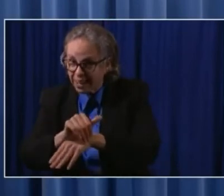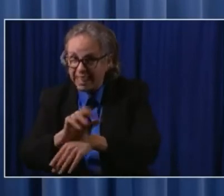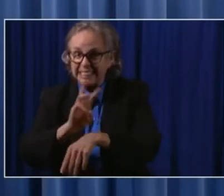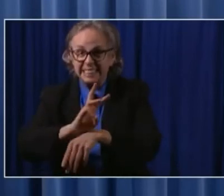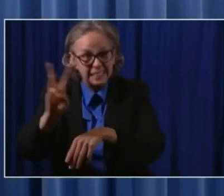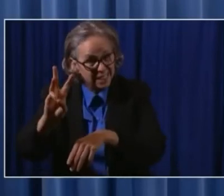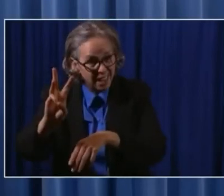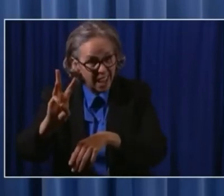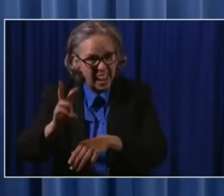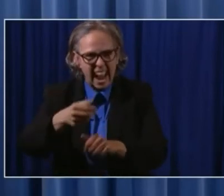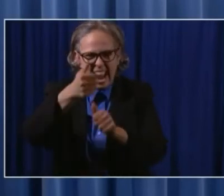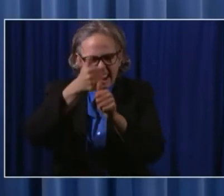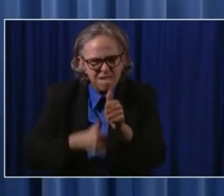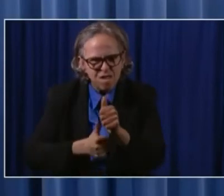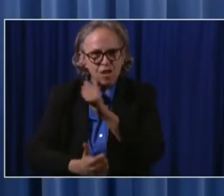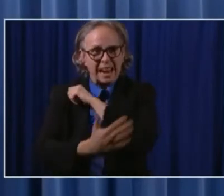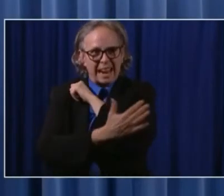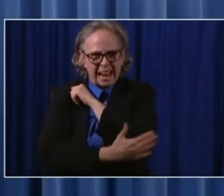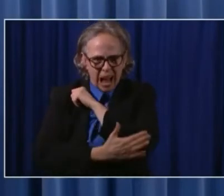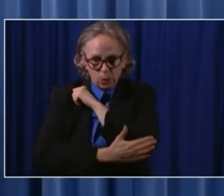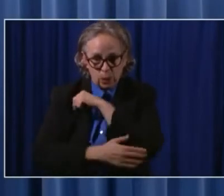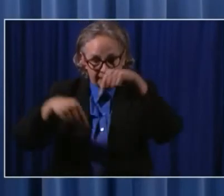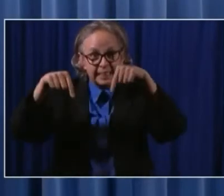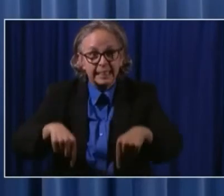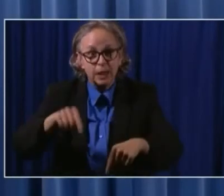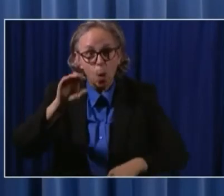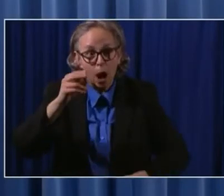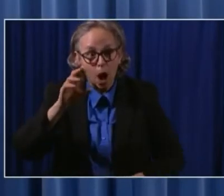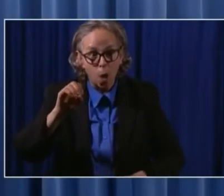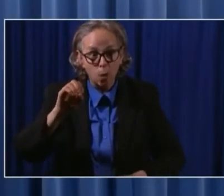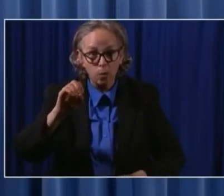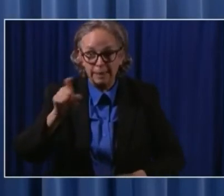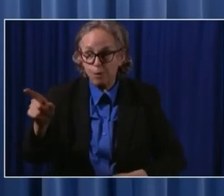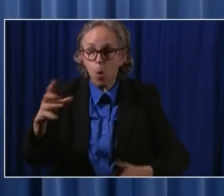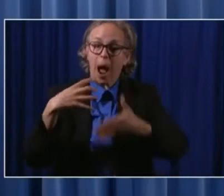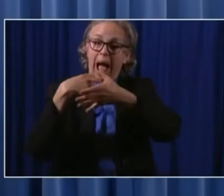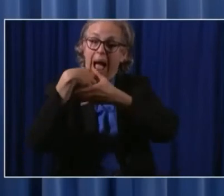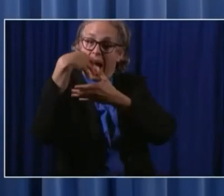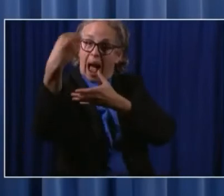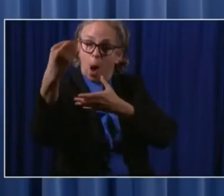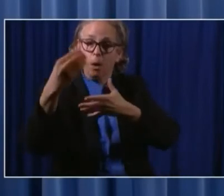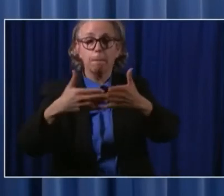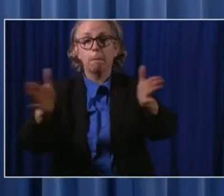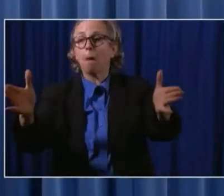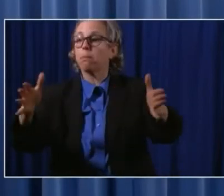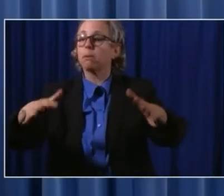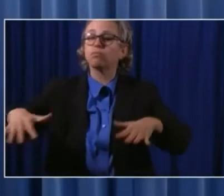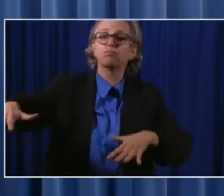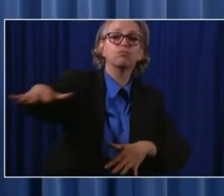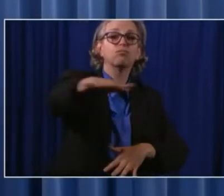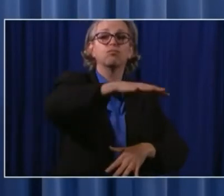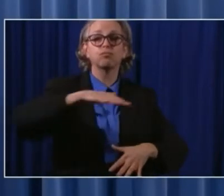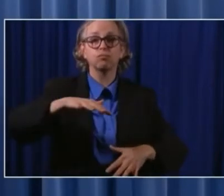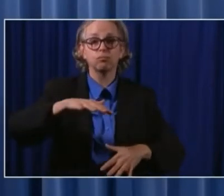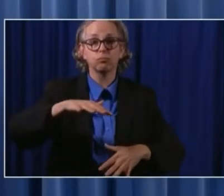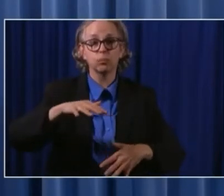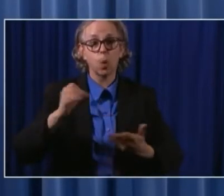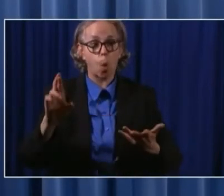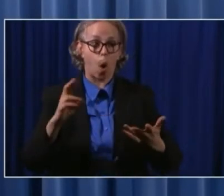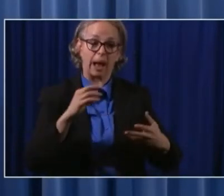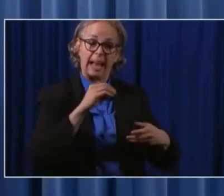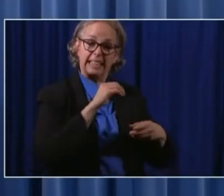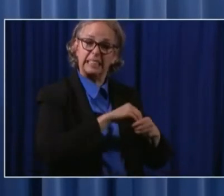wear facial coverings when you are in an indoor location that's not a residence, or outdoors